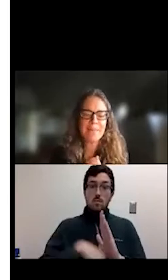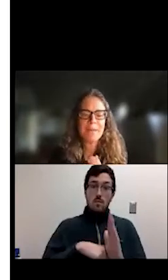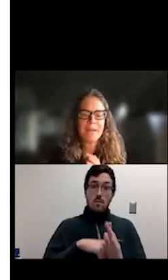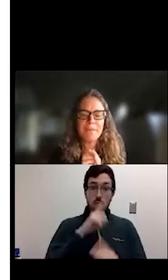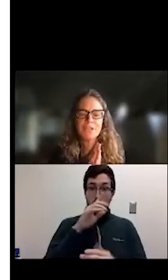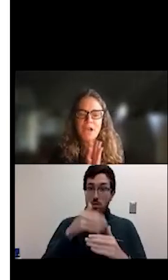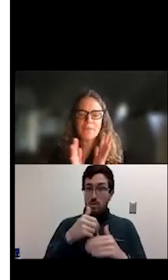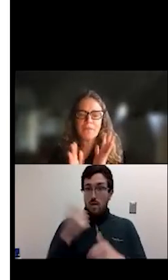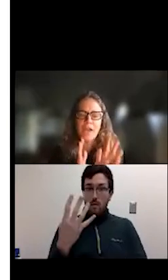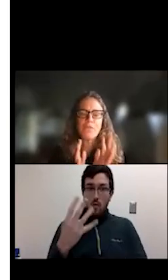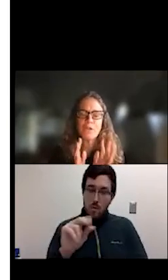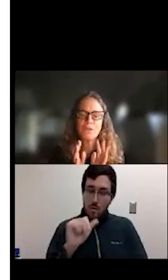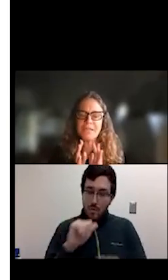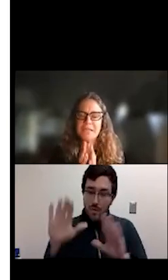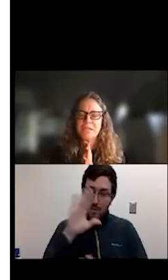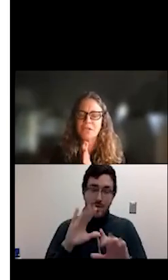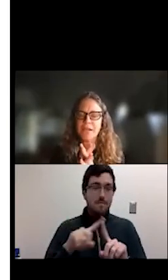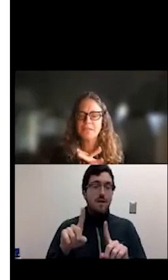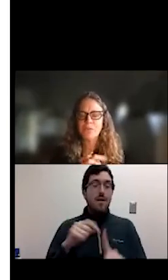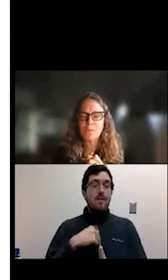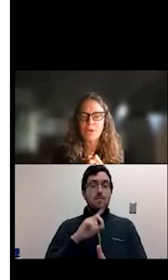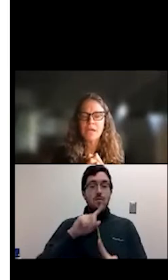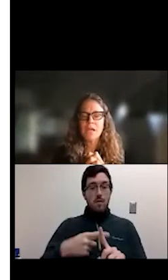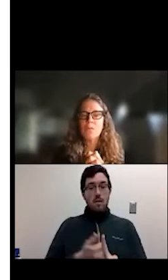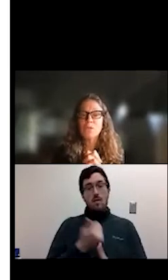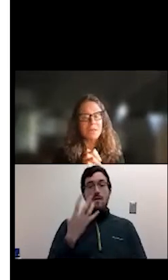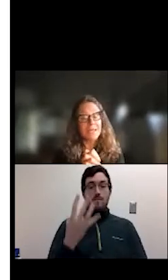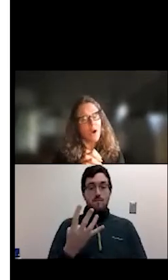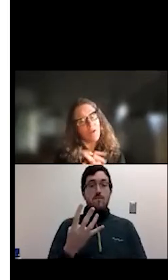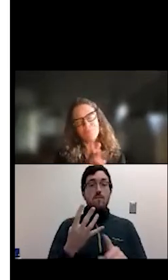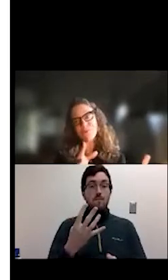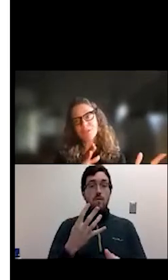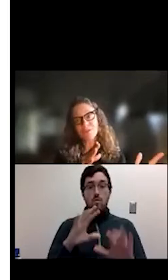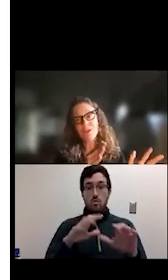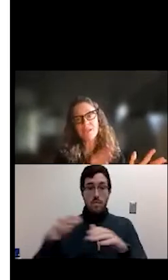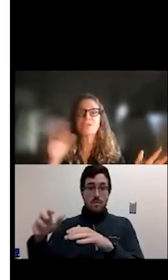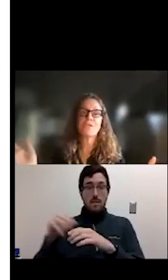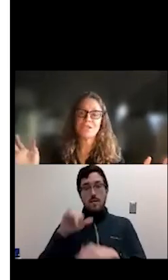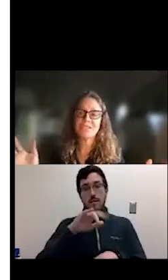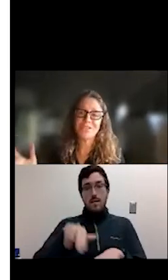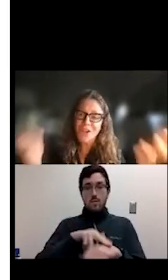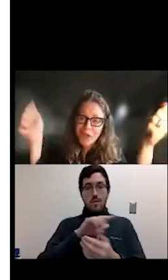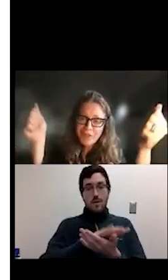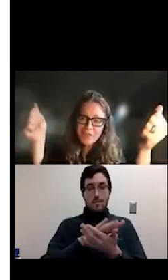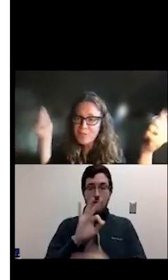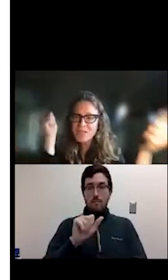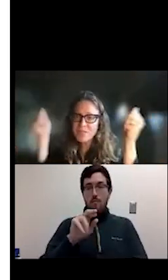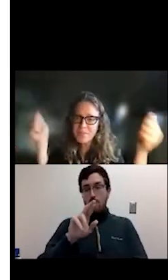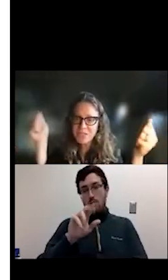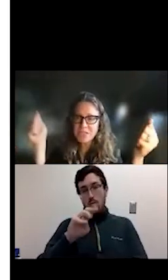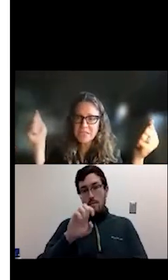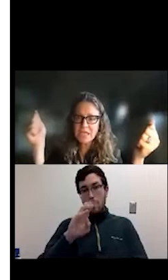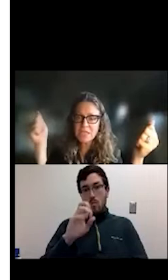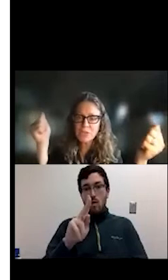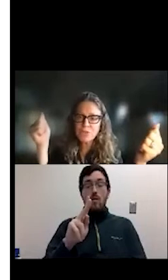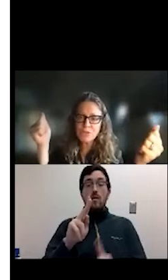them, but I'm going to talk about the other 4 domains in the National Academy's framework, which really all focus on intervention. So now you have the